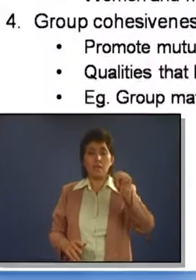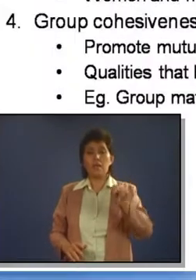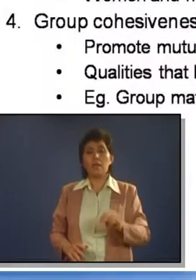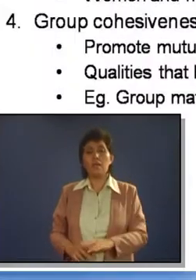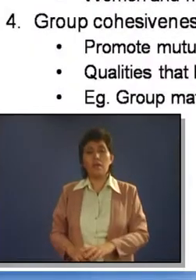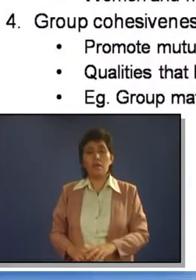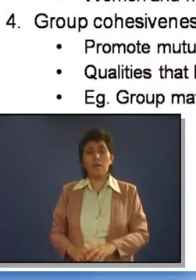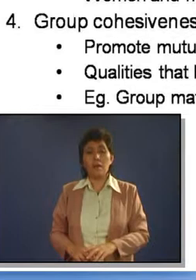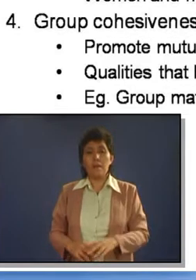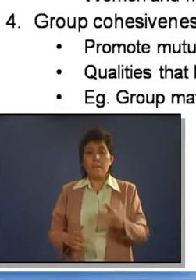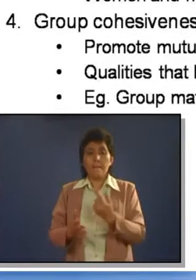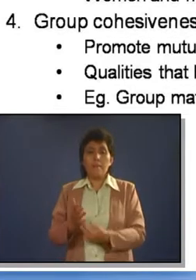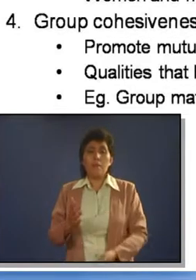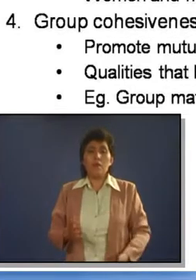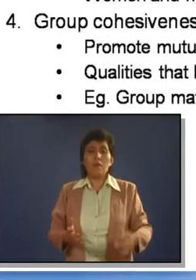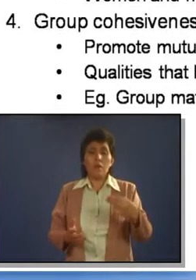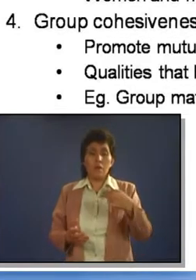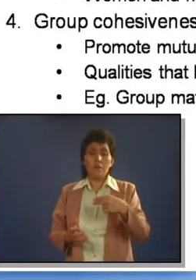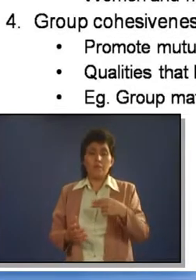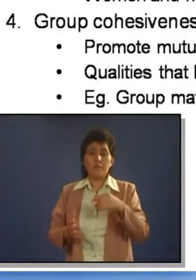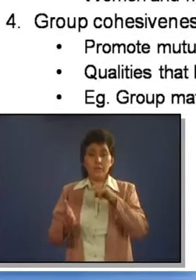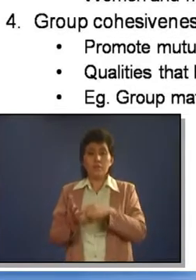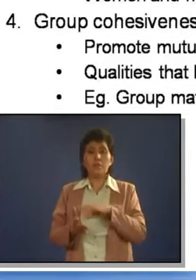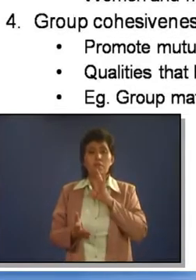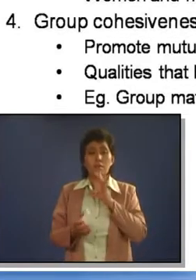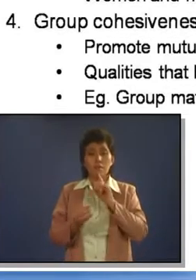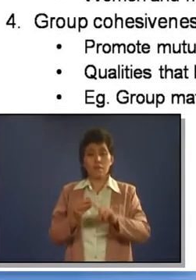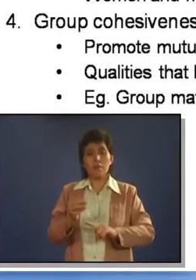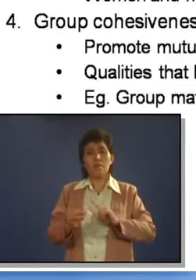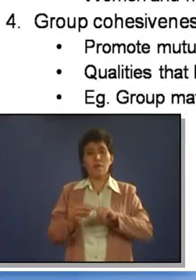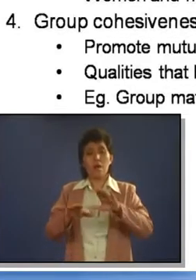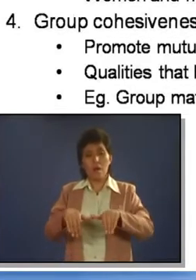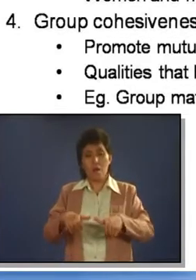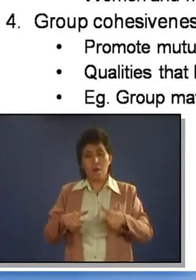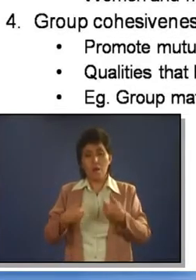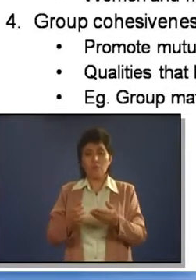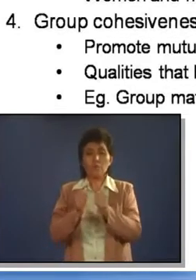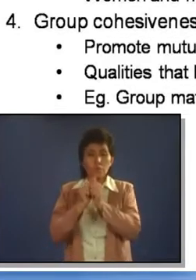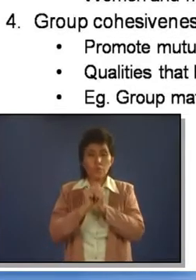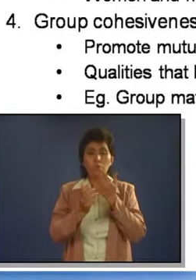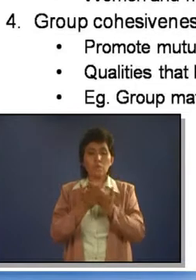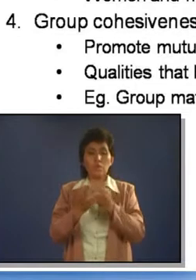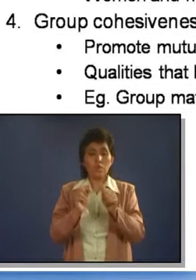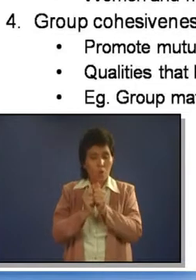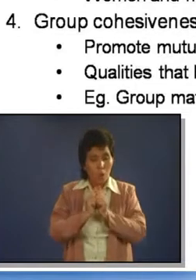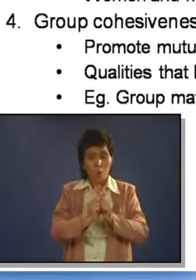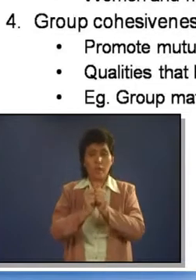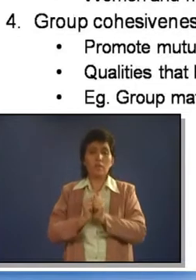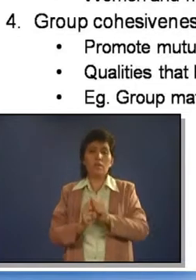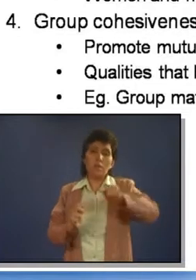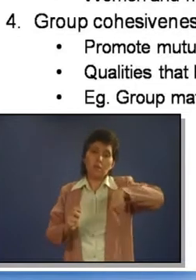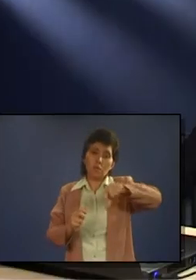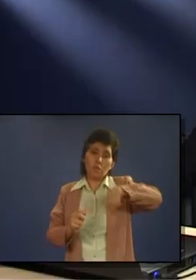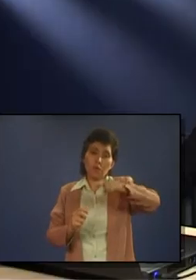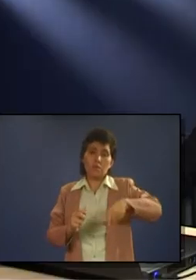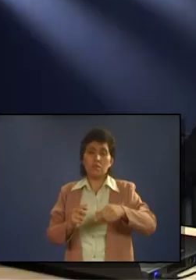Yes. And the last one is the group cohesiveness. This one I've talked about how close you are together, the qualities that